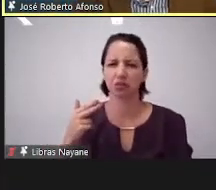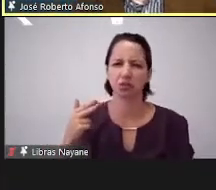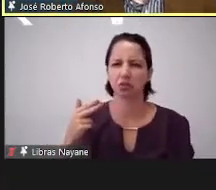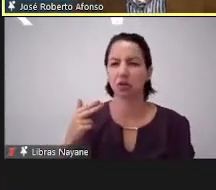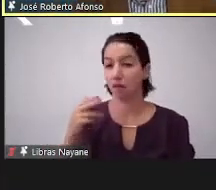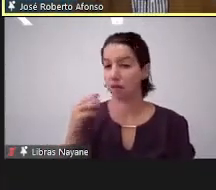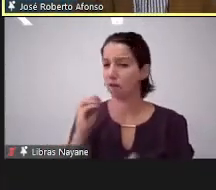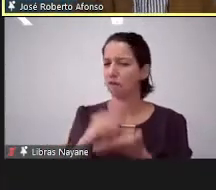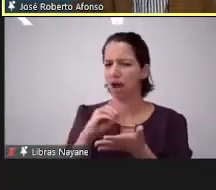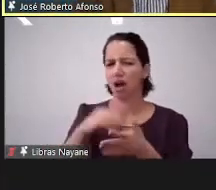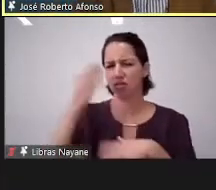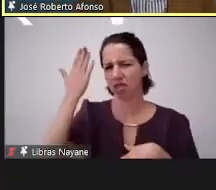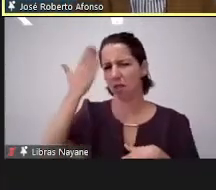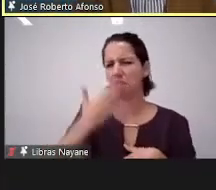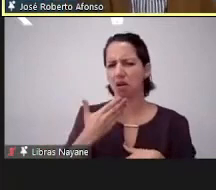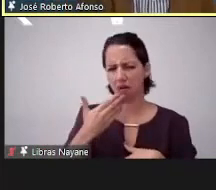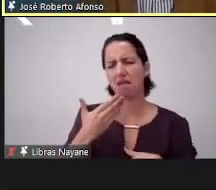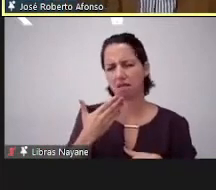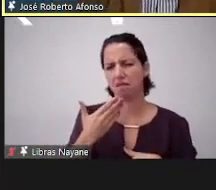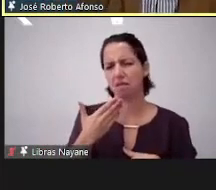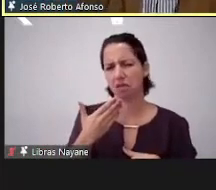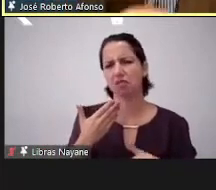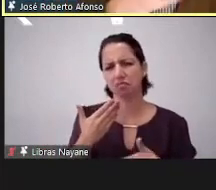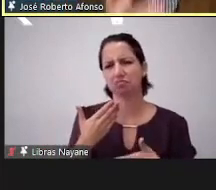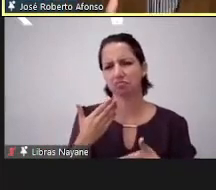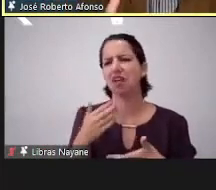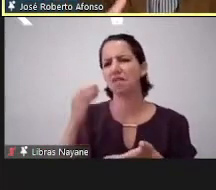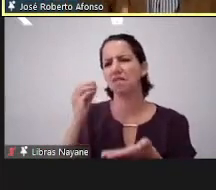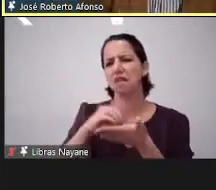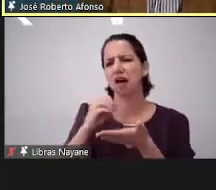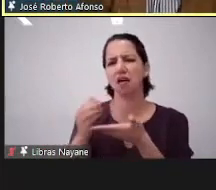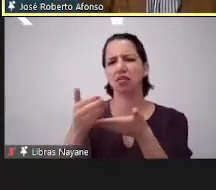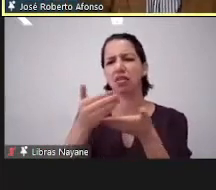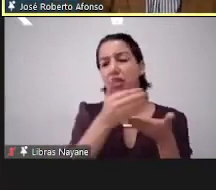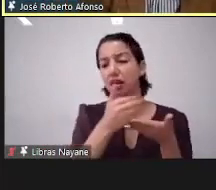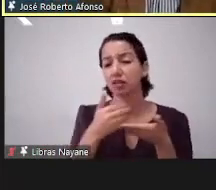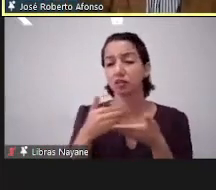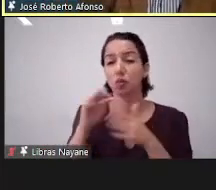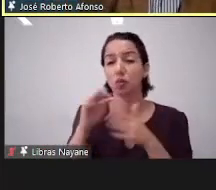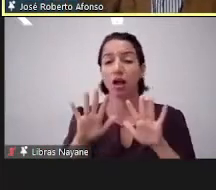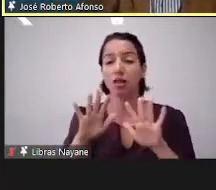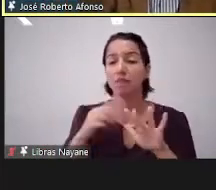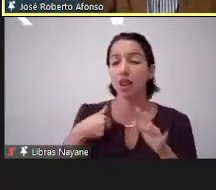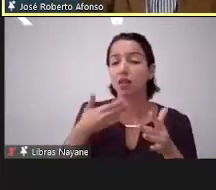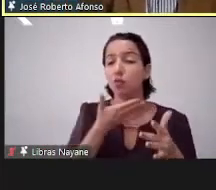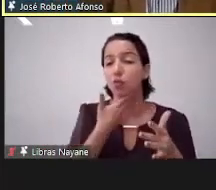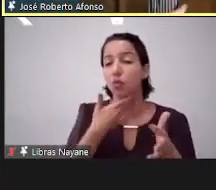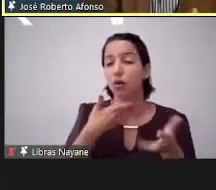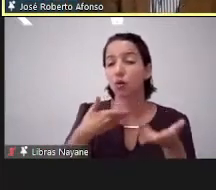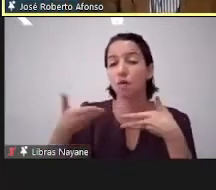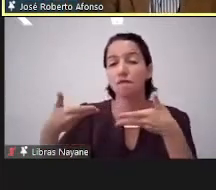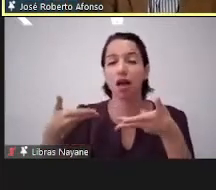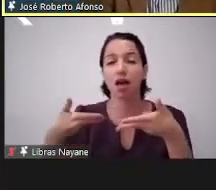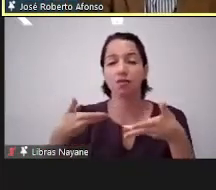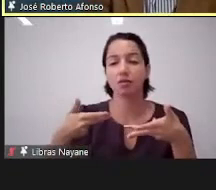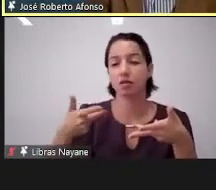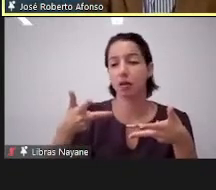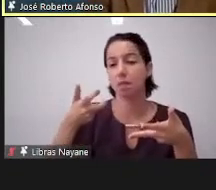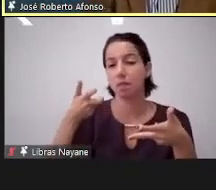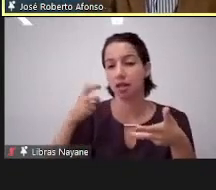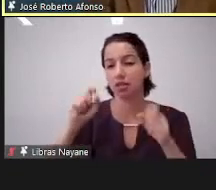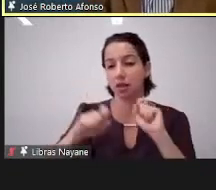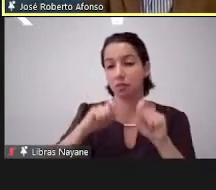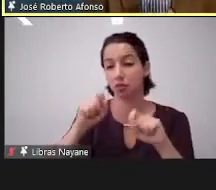for their own expenses. Well, there are empirical data that